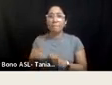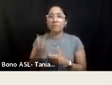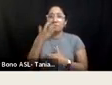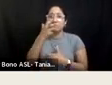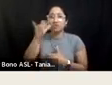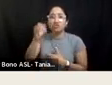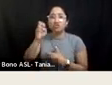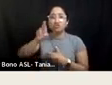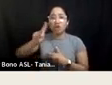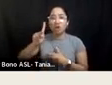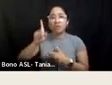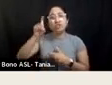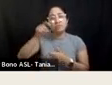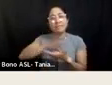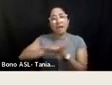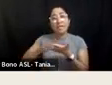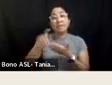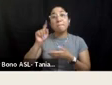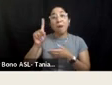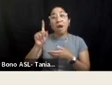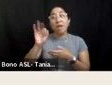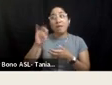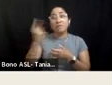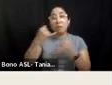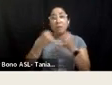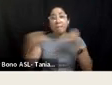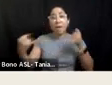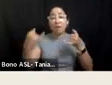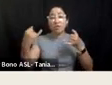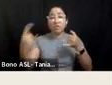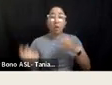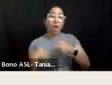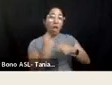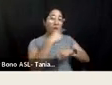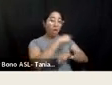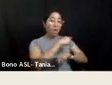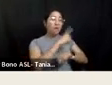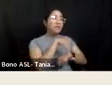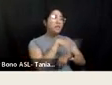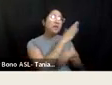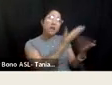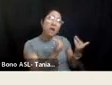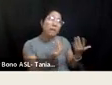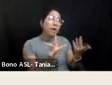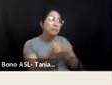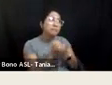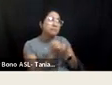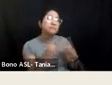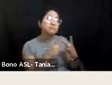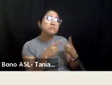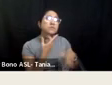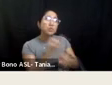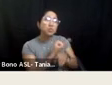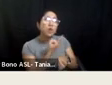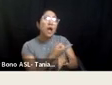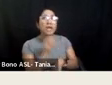times have people tried to cross my boundaries and then pushed it with, come on, be a good egg. Come on, do the right thing. Do what this artistic director is telling you to do,